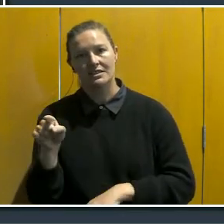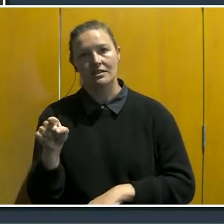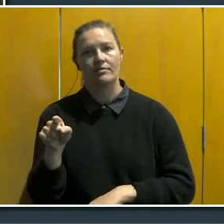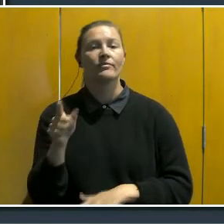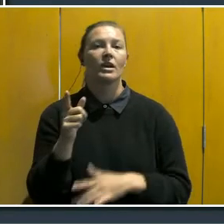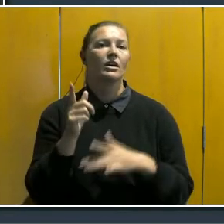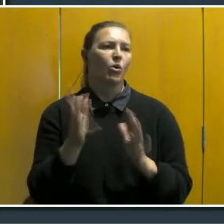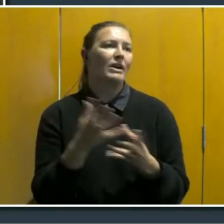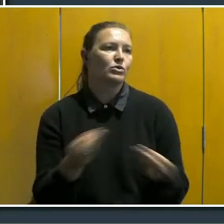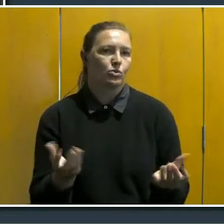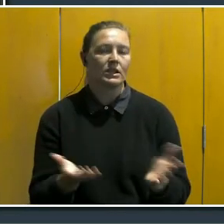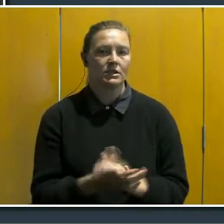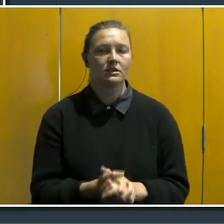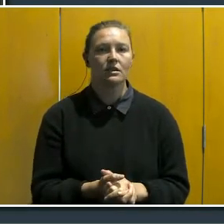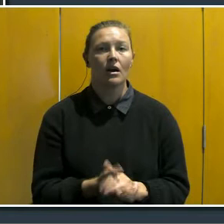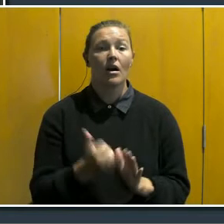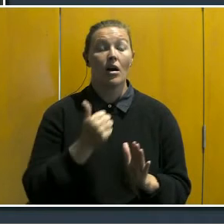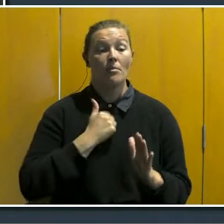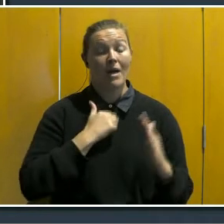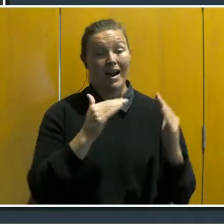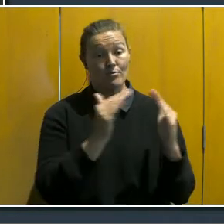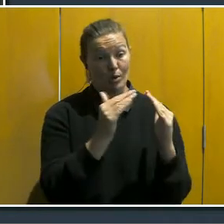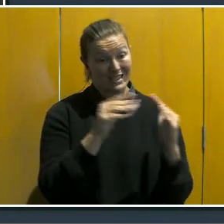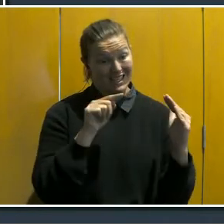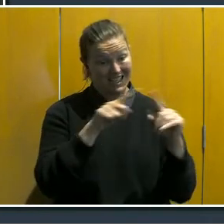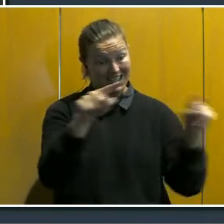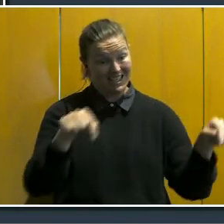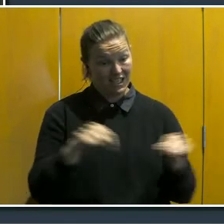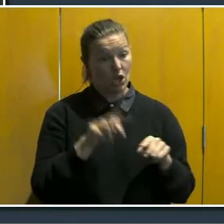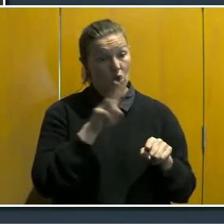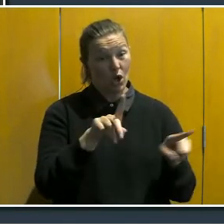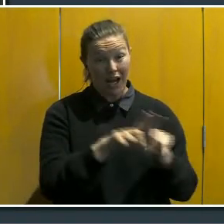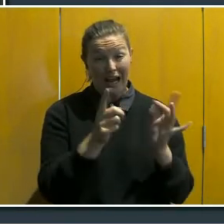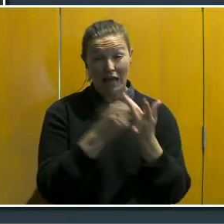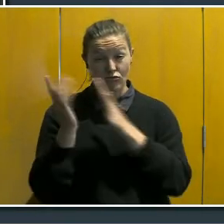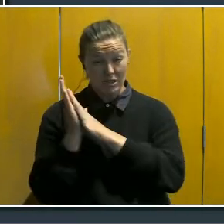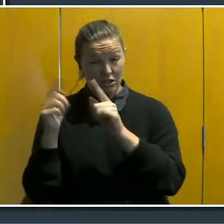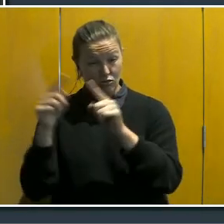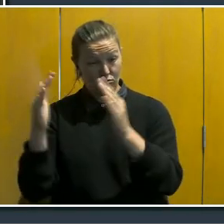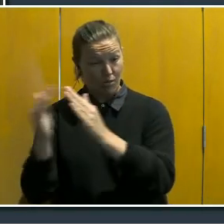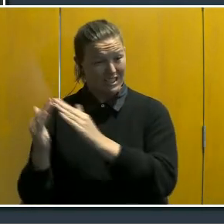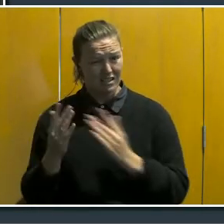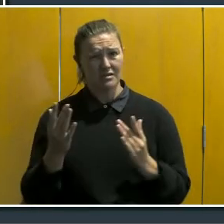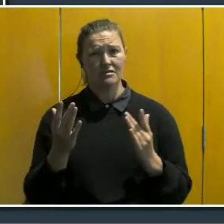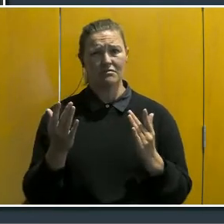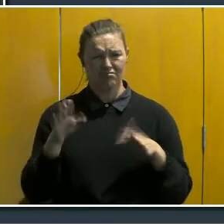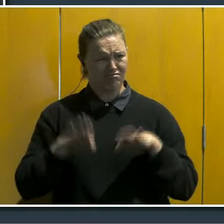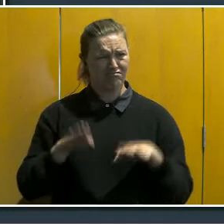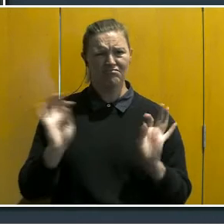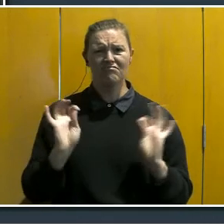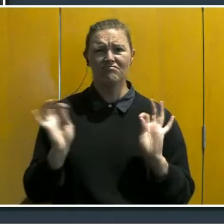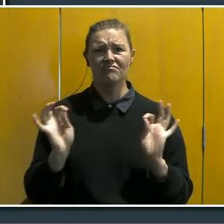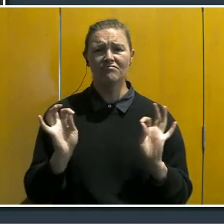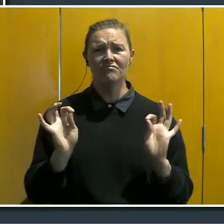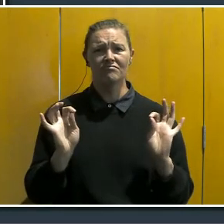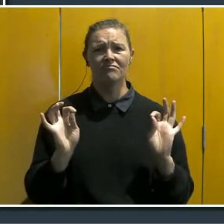out. Does my property look in any way similar to other residential properties? How is my property